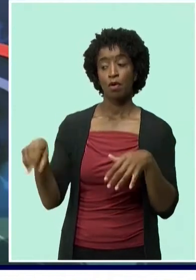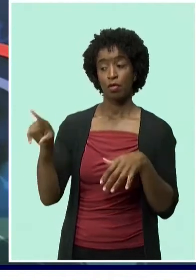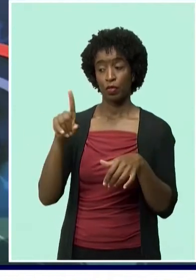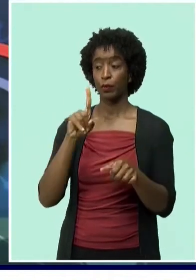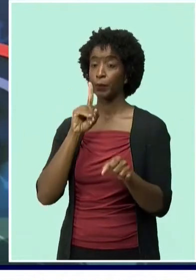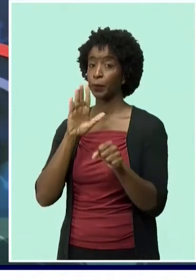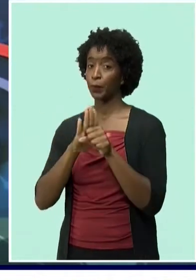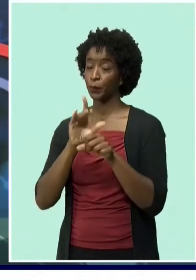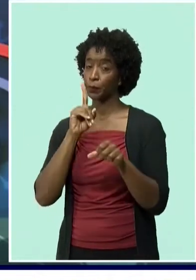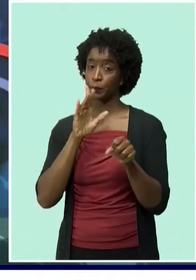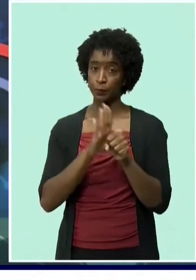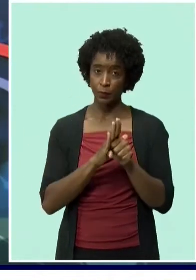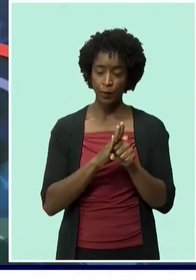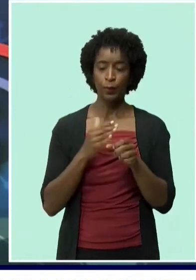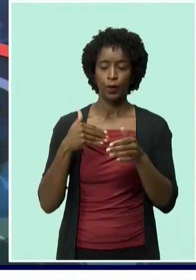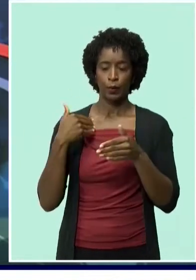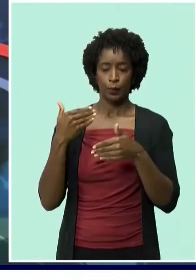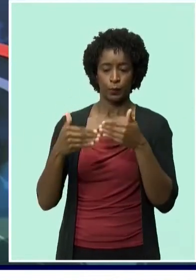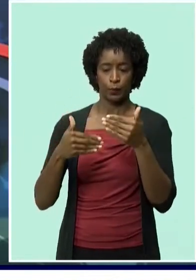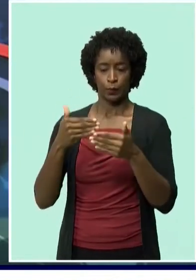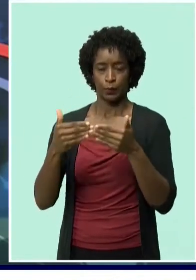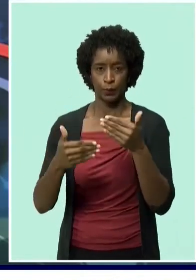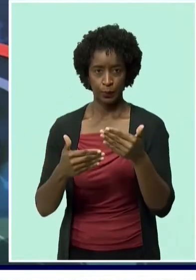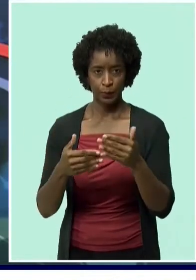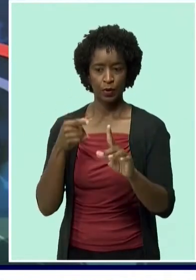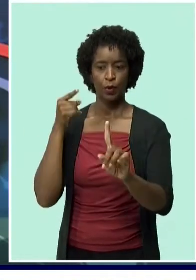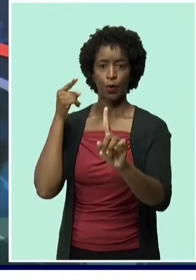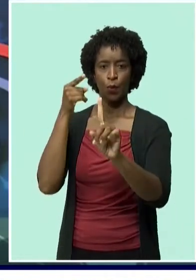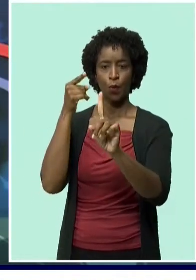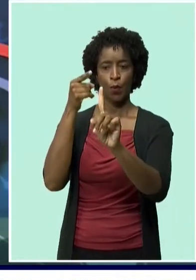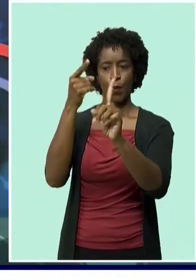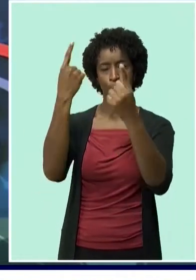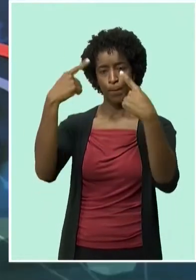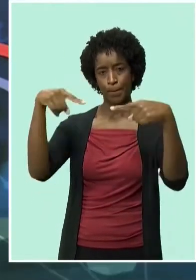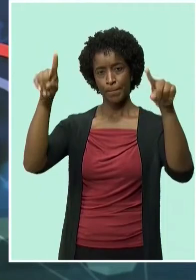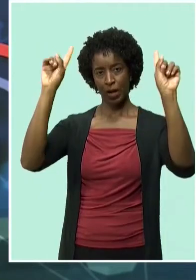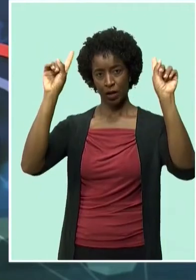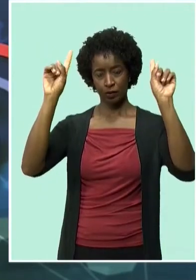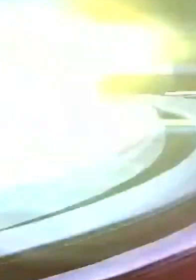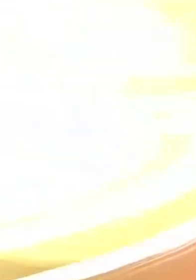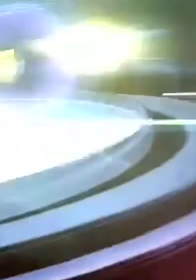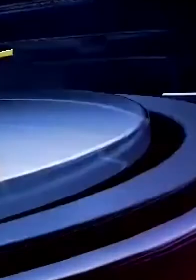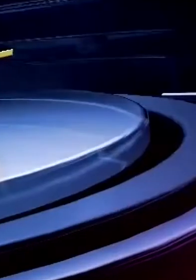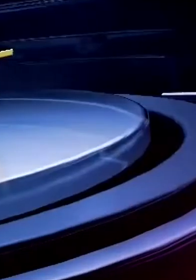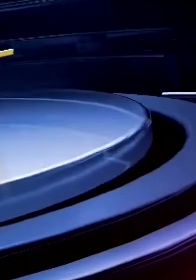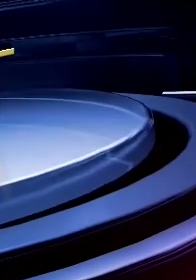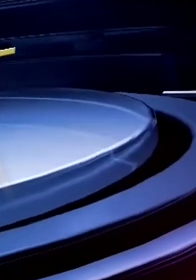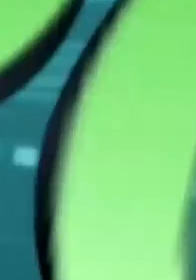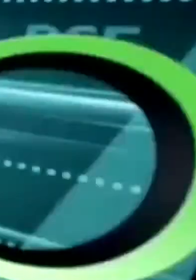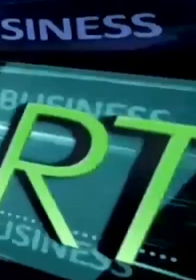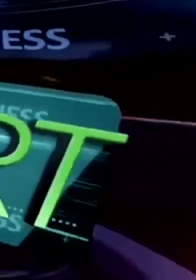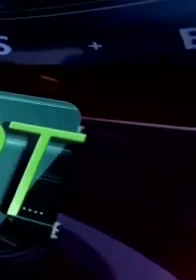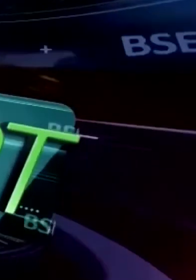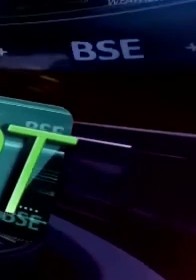to accelerate progress toward meeting the Sustainable Development Goal target.